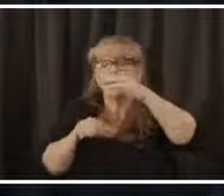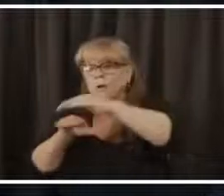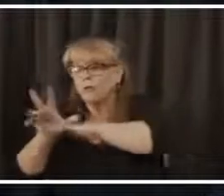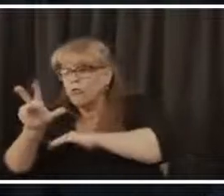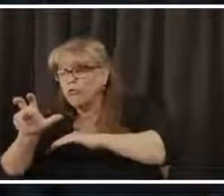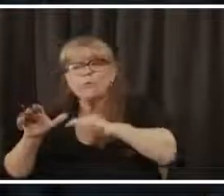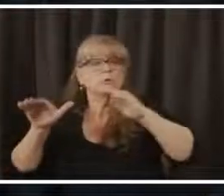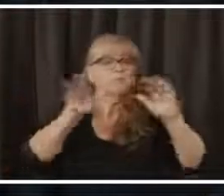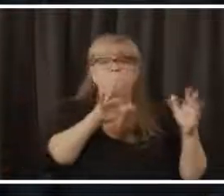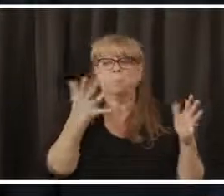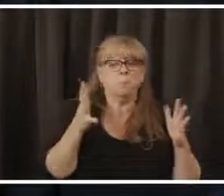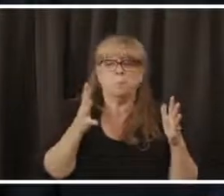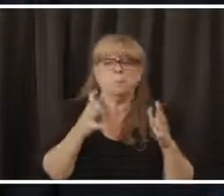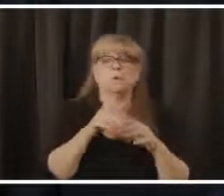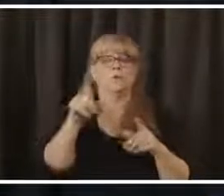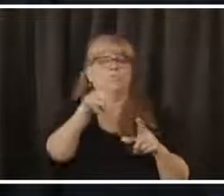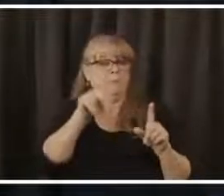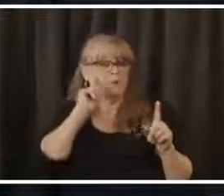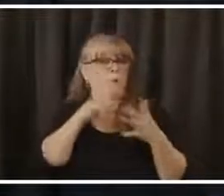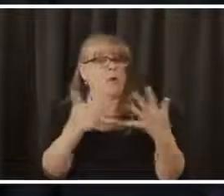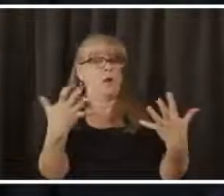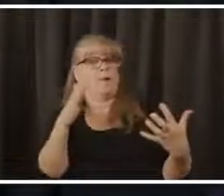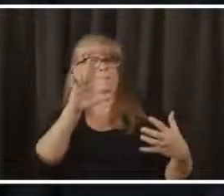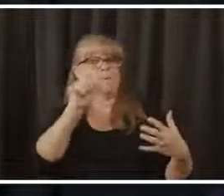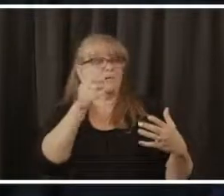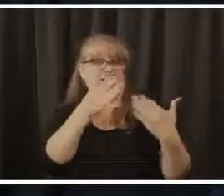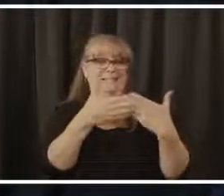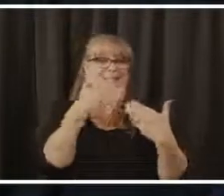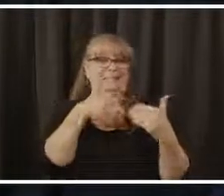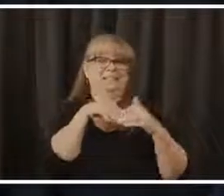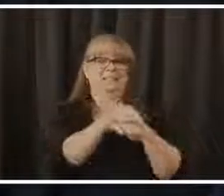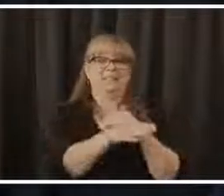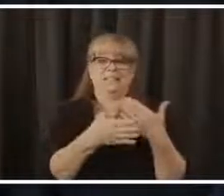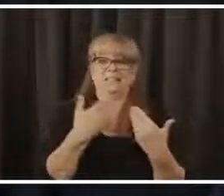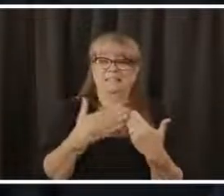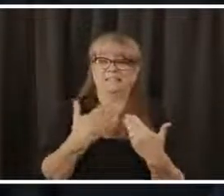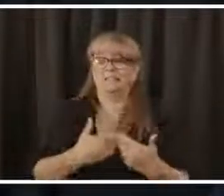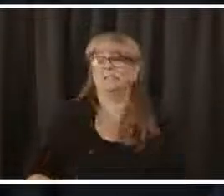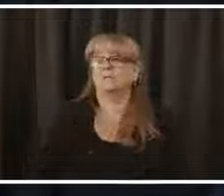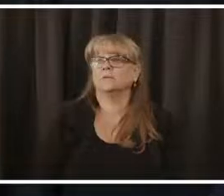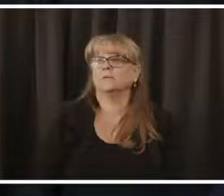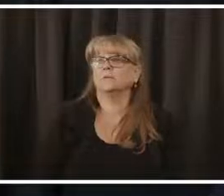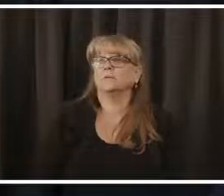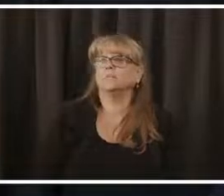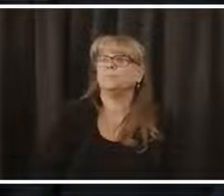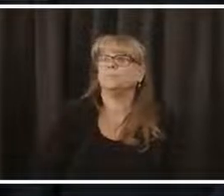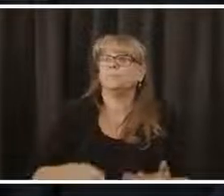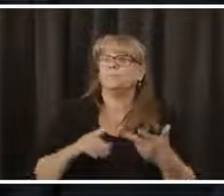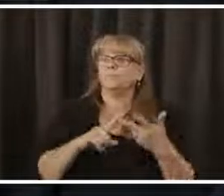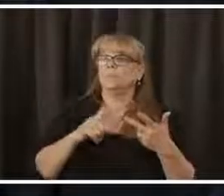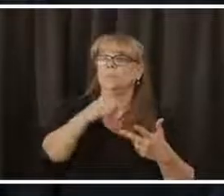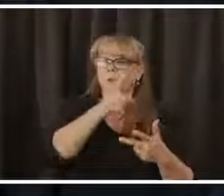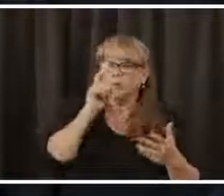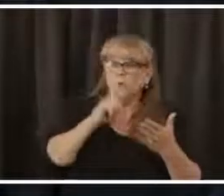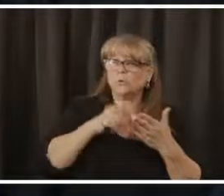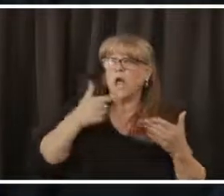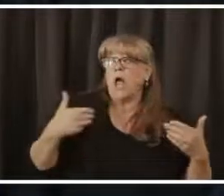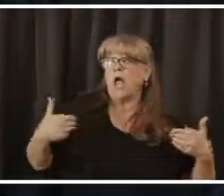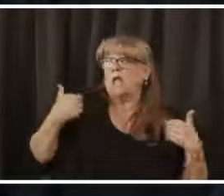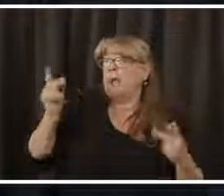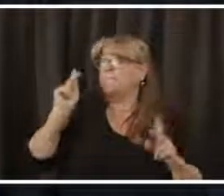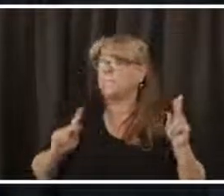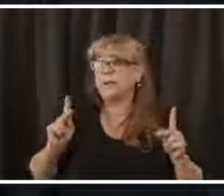for. And then just looking at the number of young people that we're seeing in the state test positive for COVID, is it